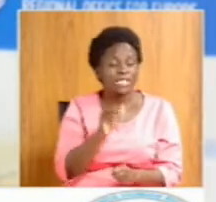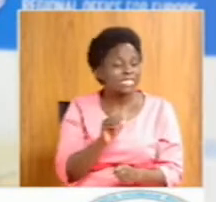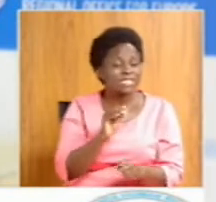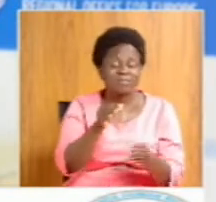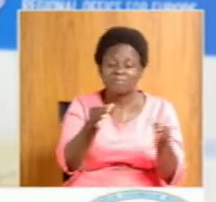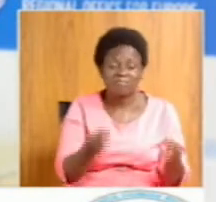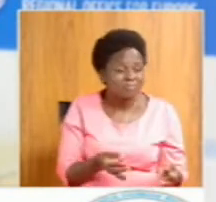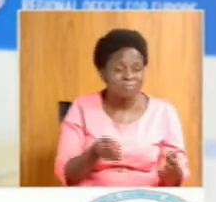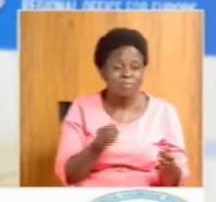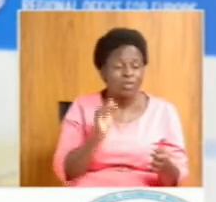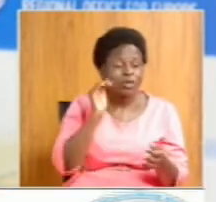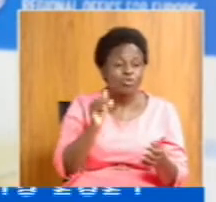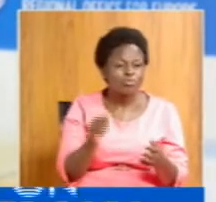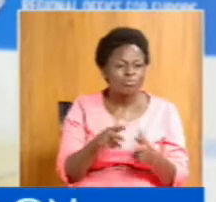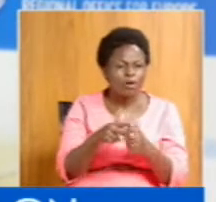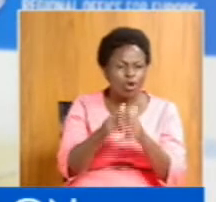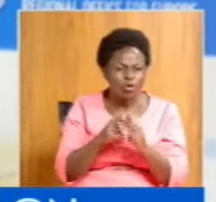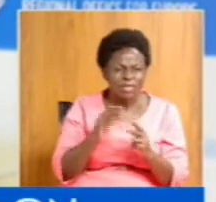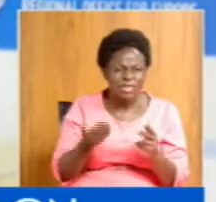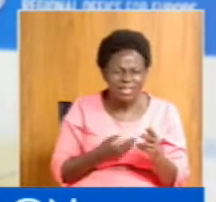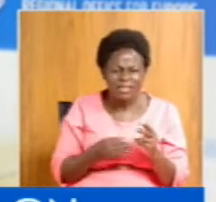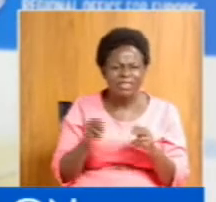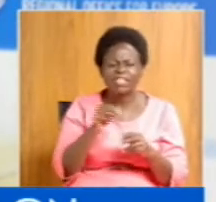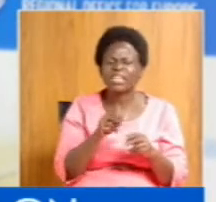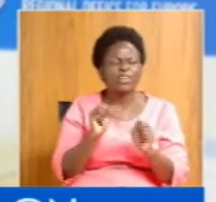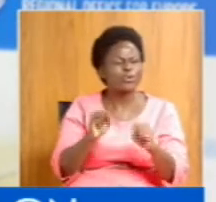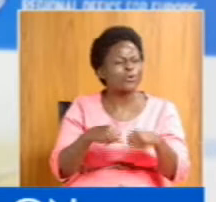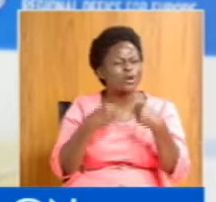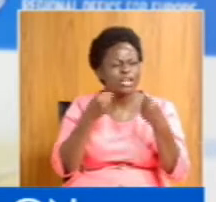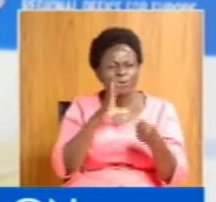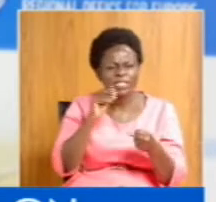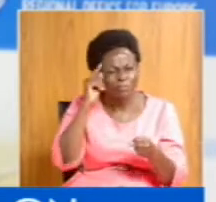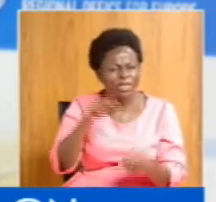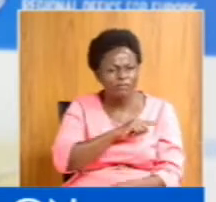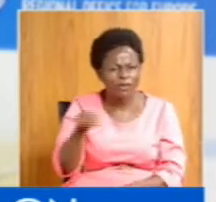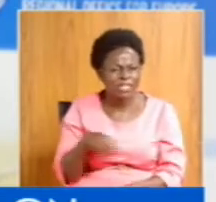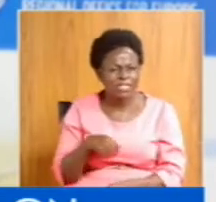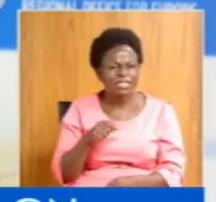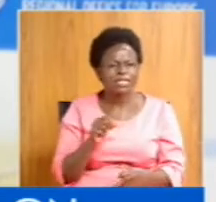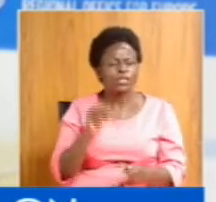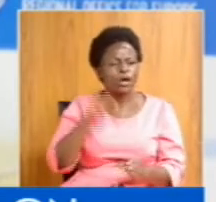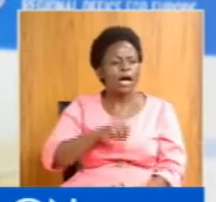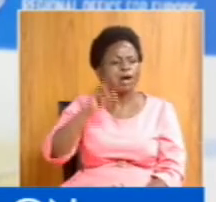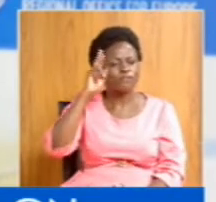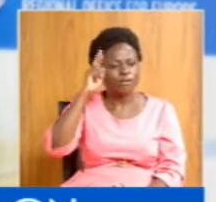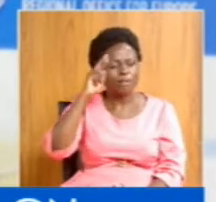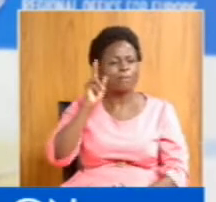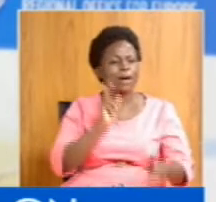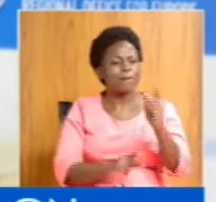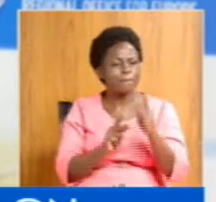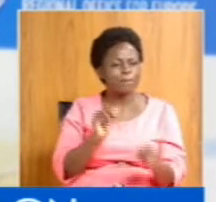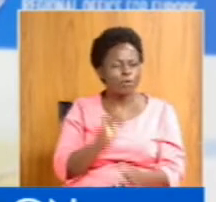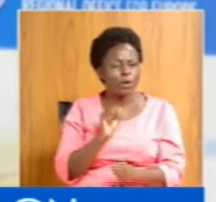it has no legitimacy to take out loans in our name it has no legitimacy to speak for us we have to remember the people we